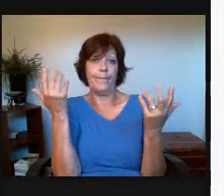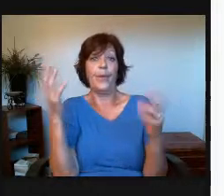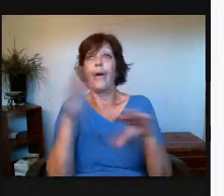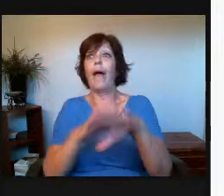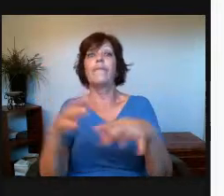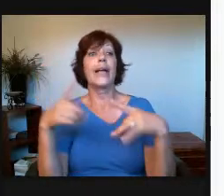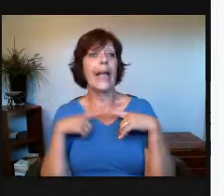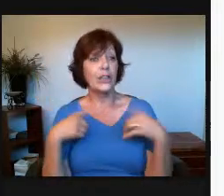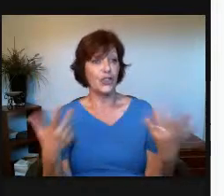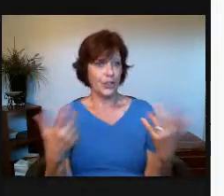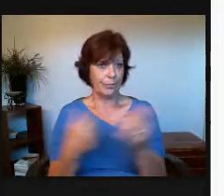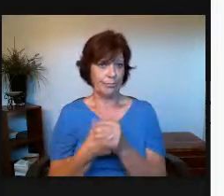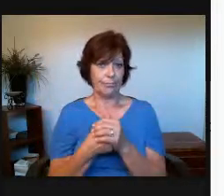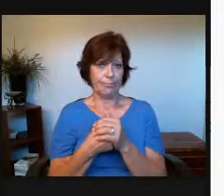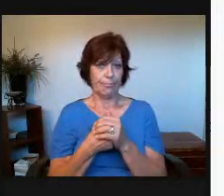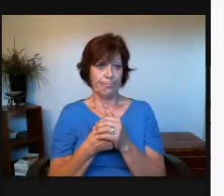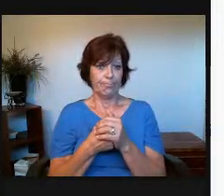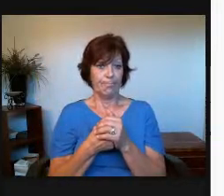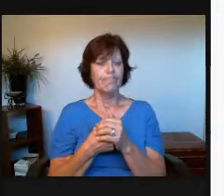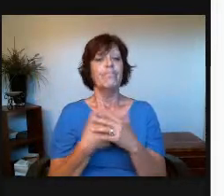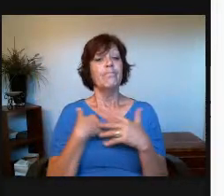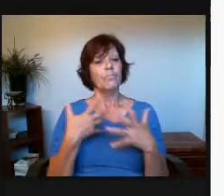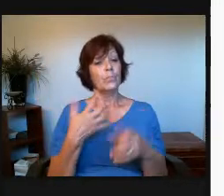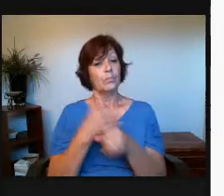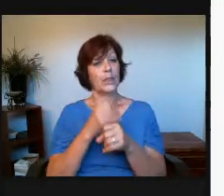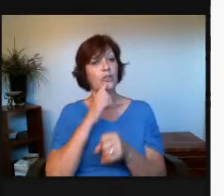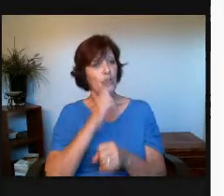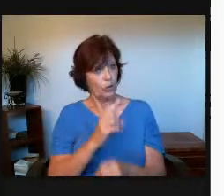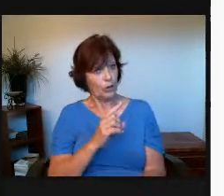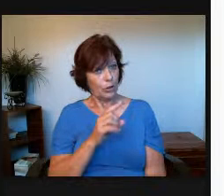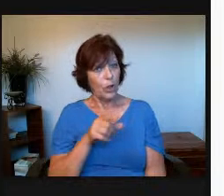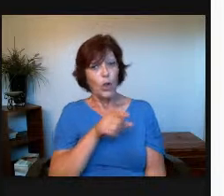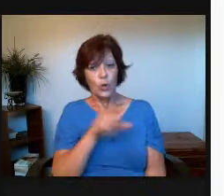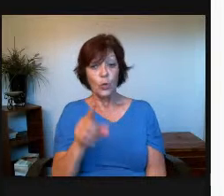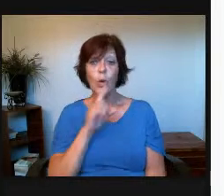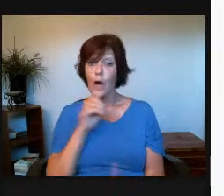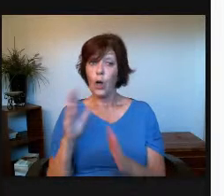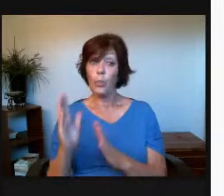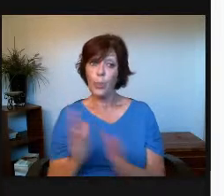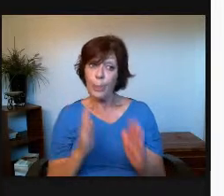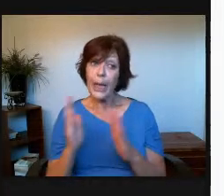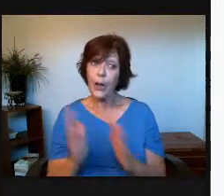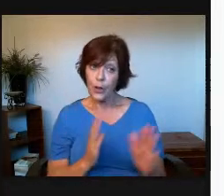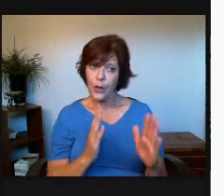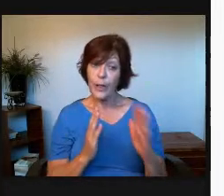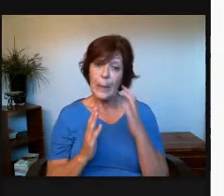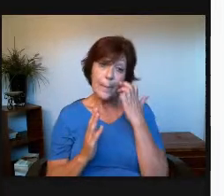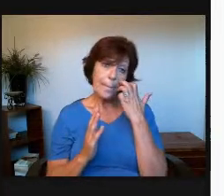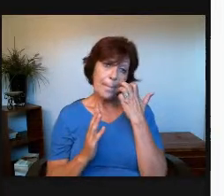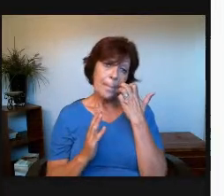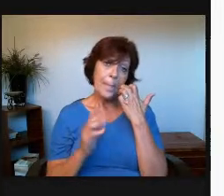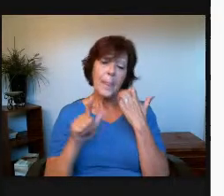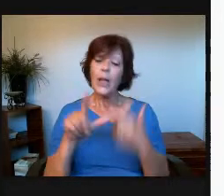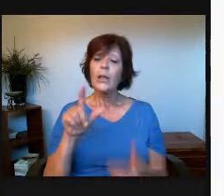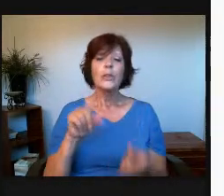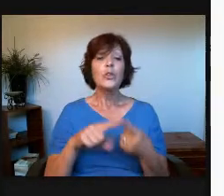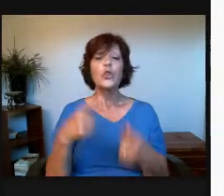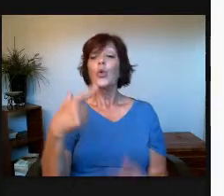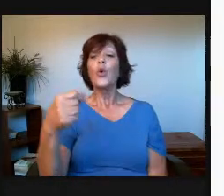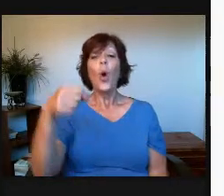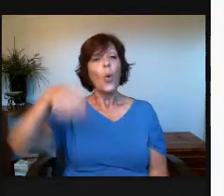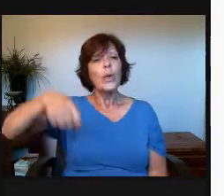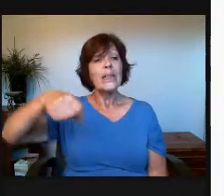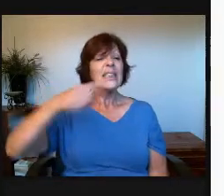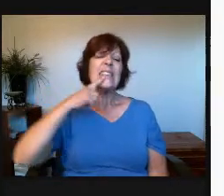vacation. We want to make sure that, again, you are prepared. And that the ToGo kit is very similar